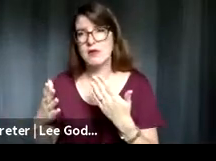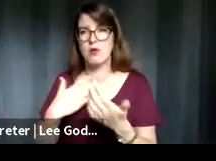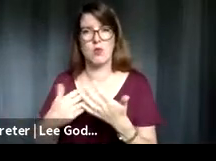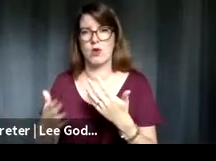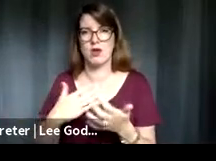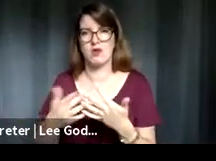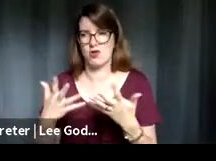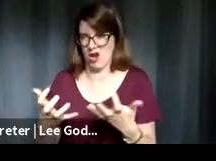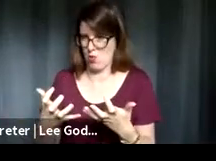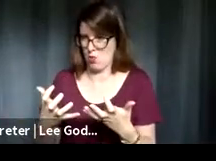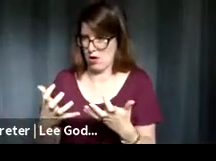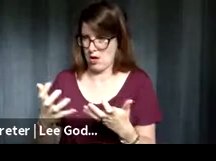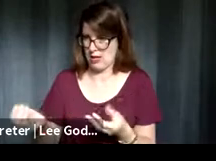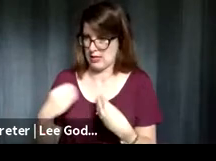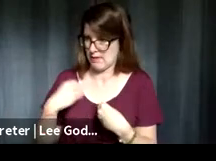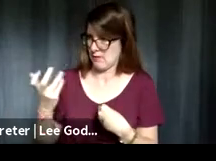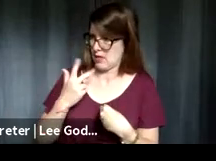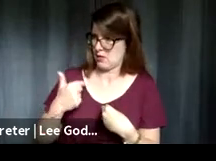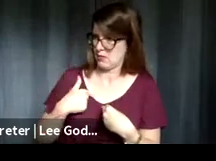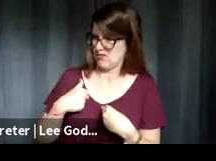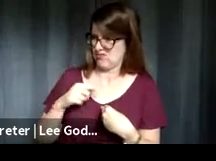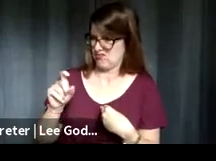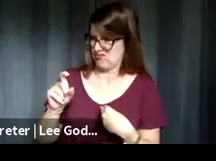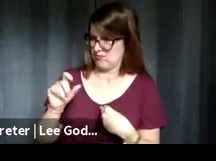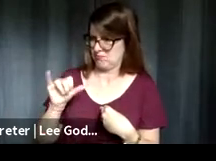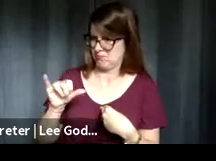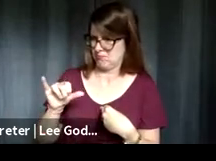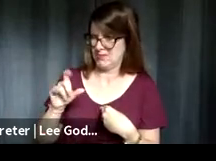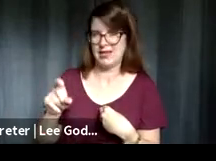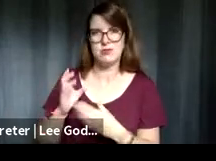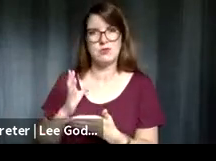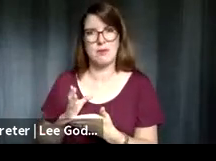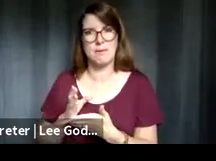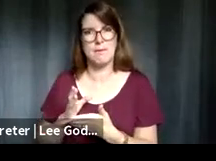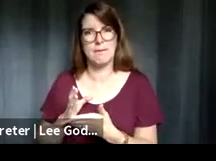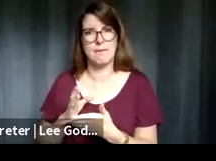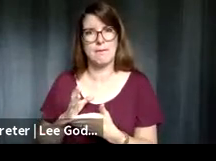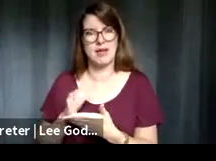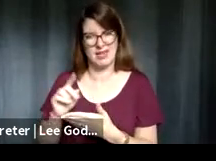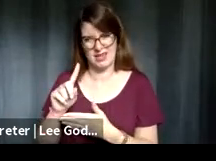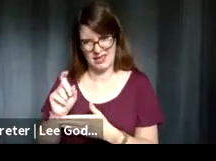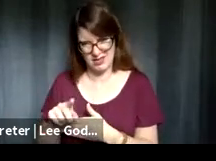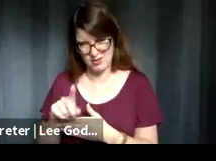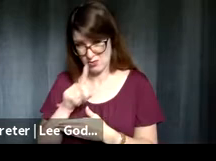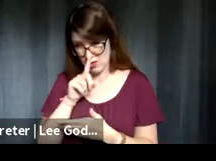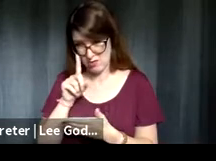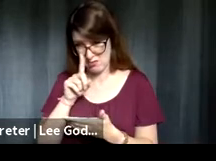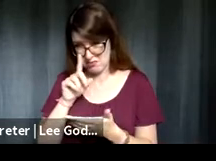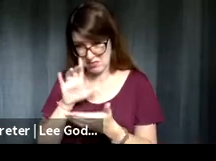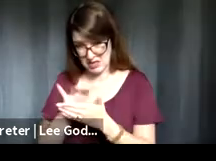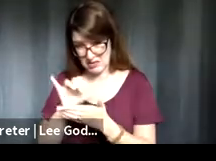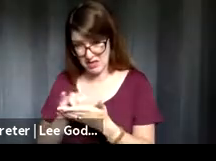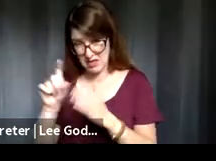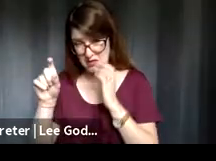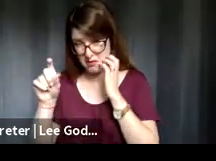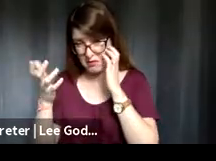I want given back to me. When I read that, I had to stop. And I asked, do I really believe that? And I didn't really